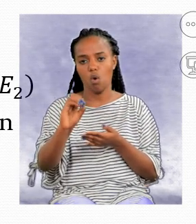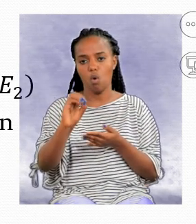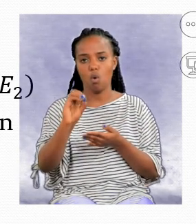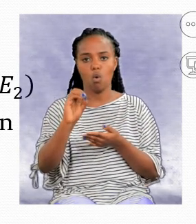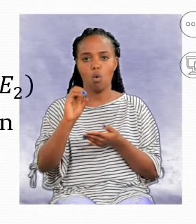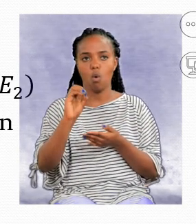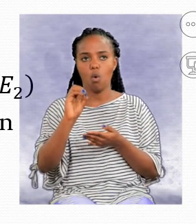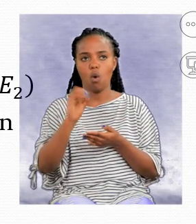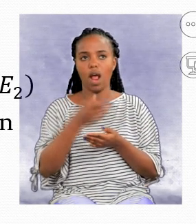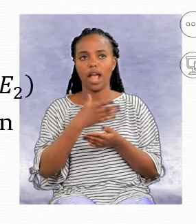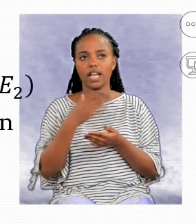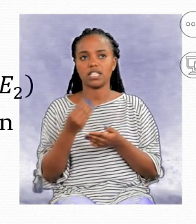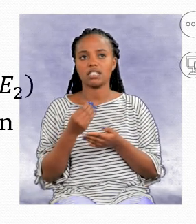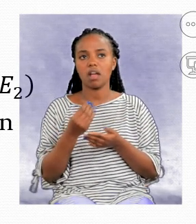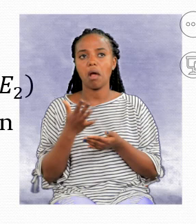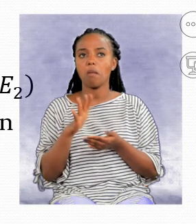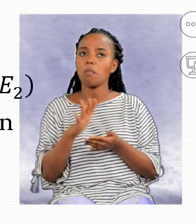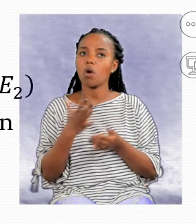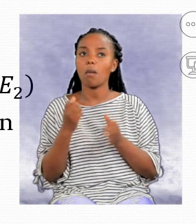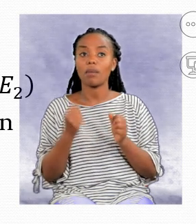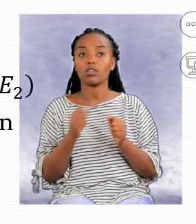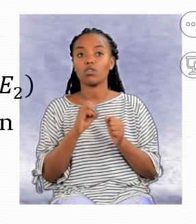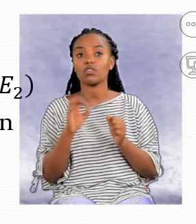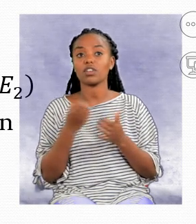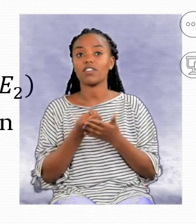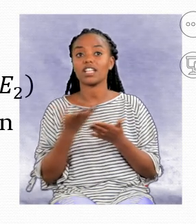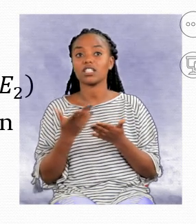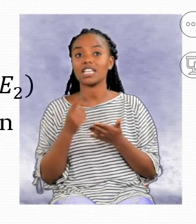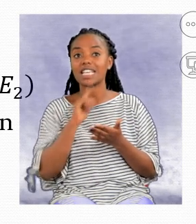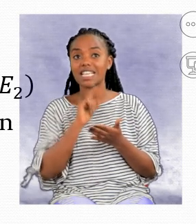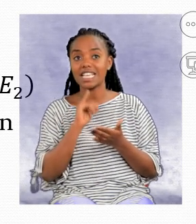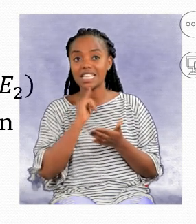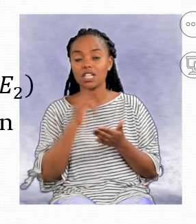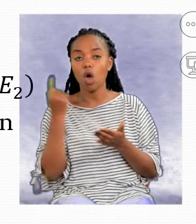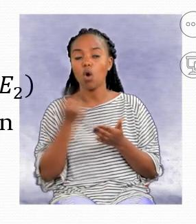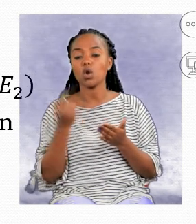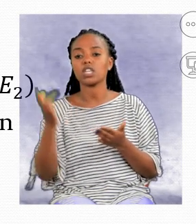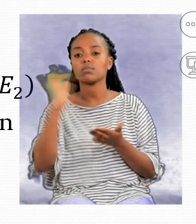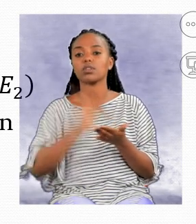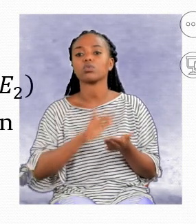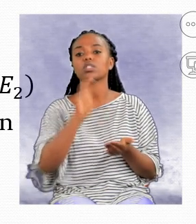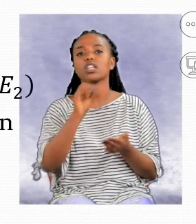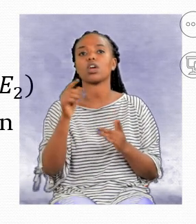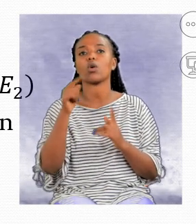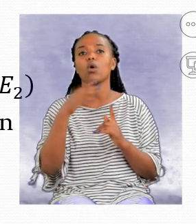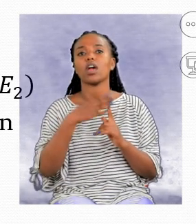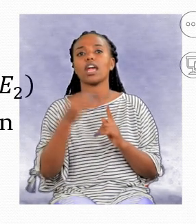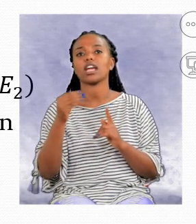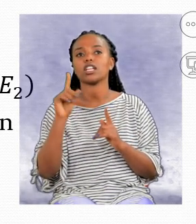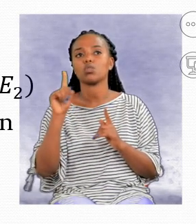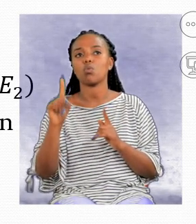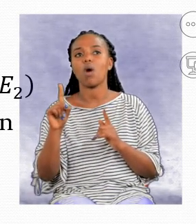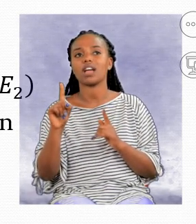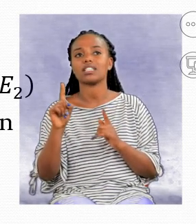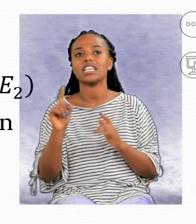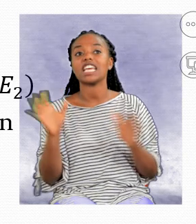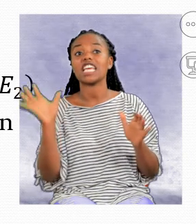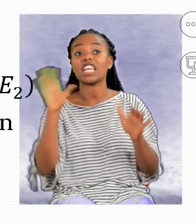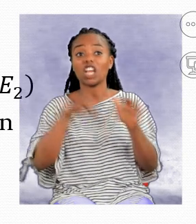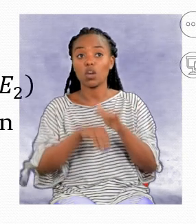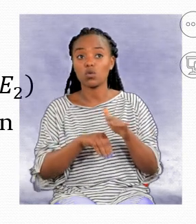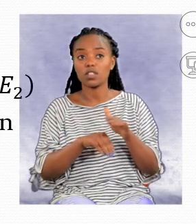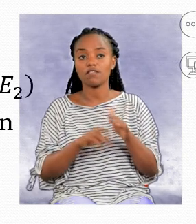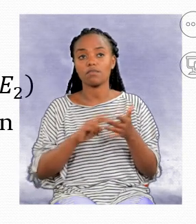0. And the probability of an event is always between 0 and 1 inclusive. That means